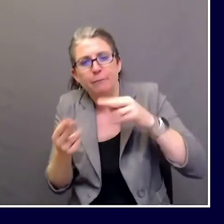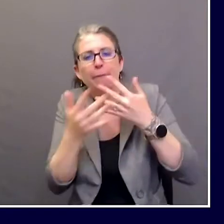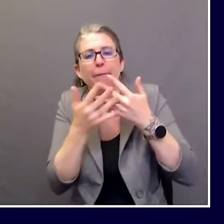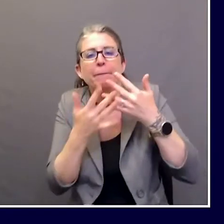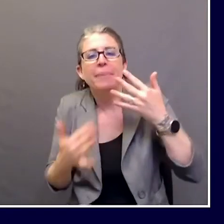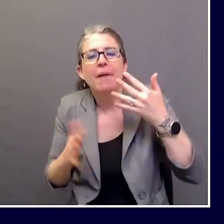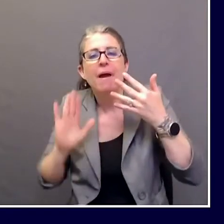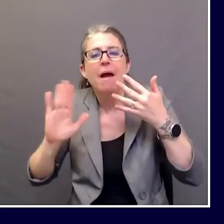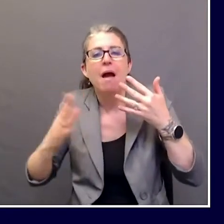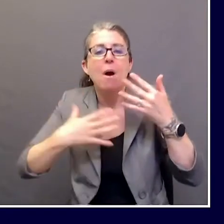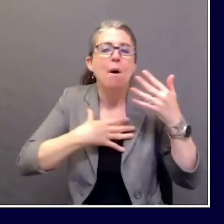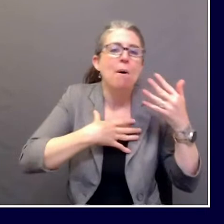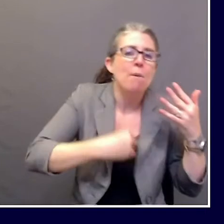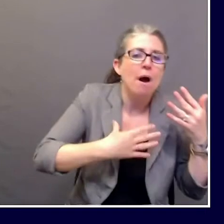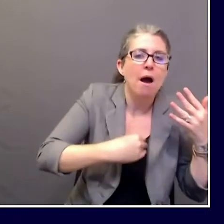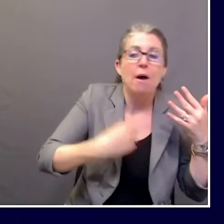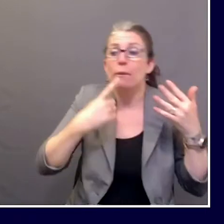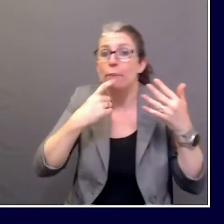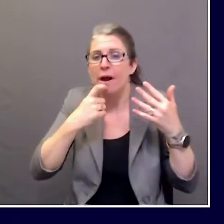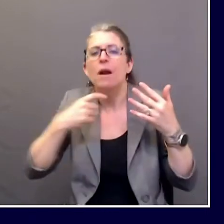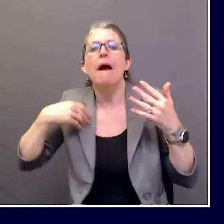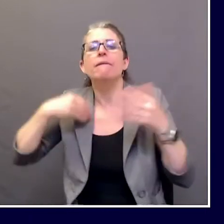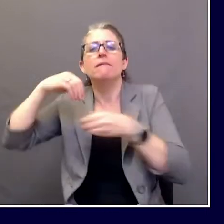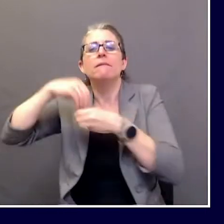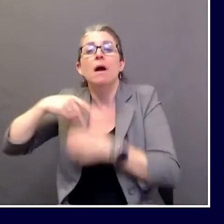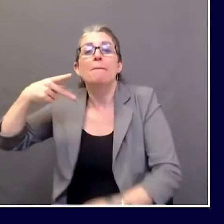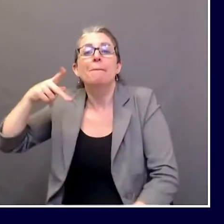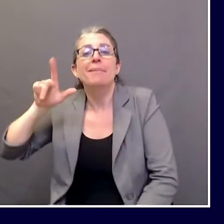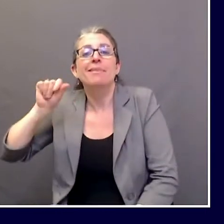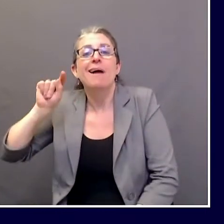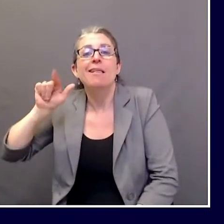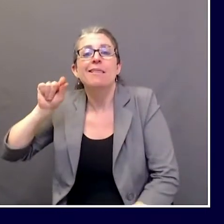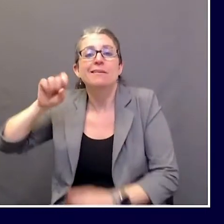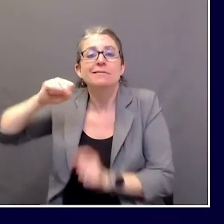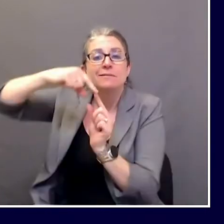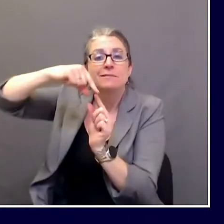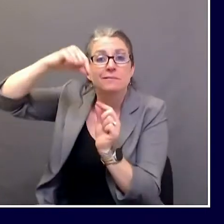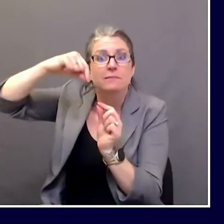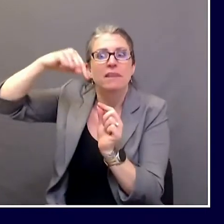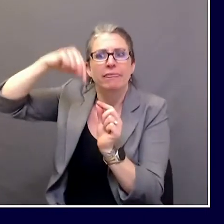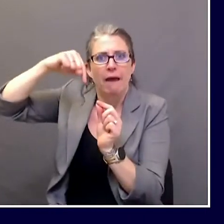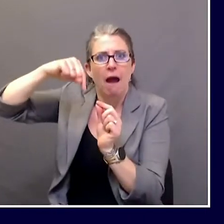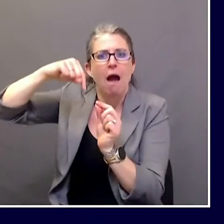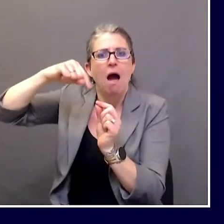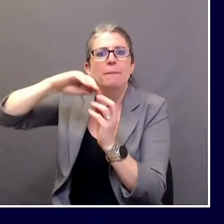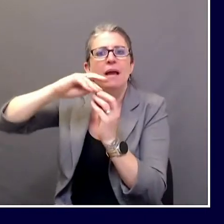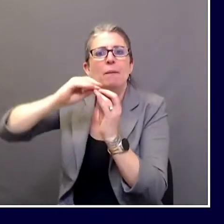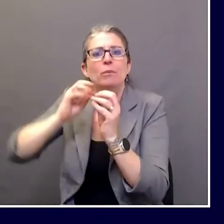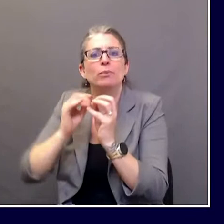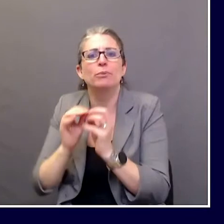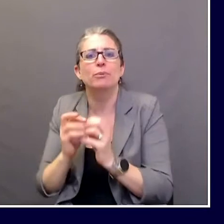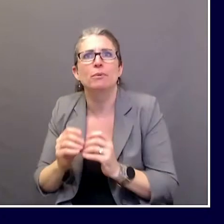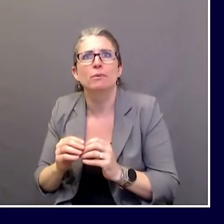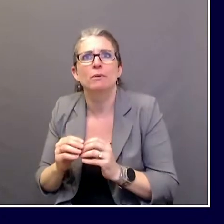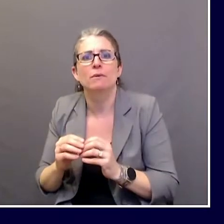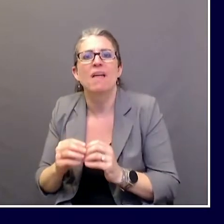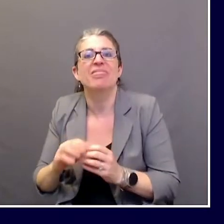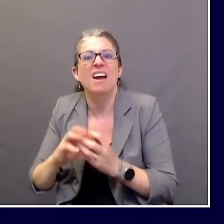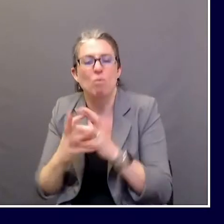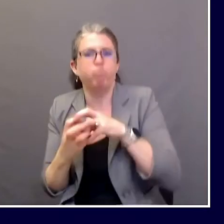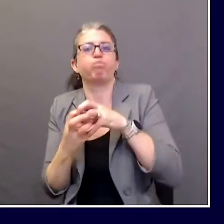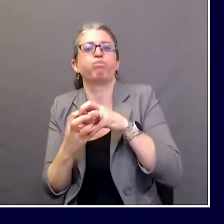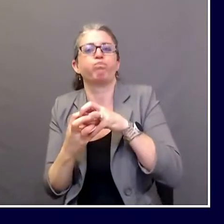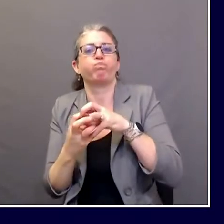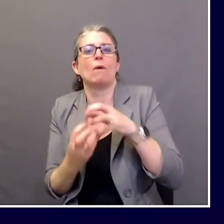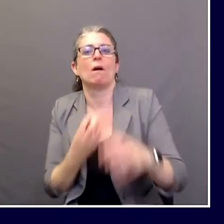the CDC has called for their expert advisory committee to come together tomorrow, study and evaluate these